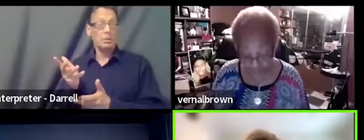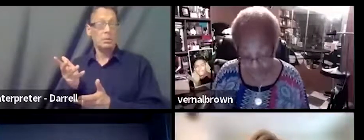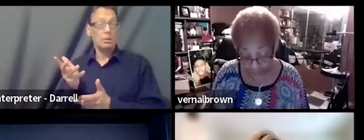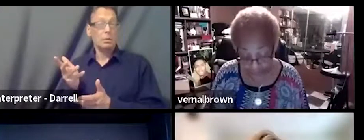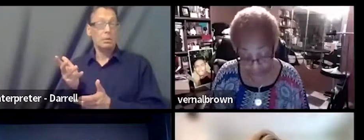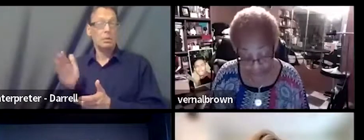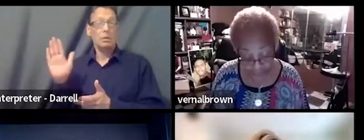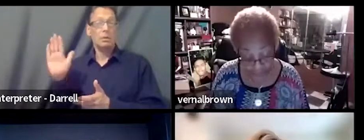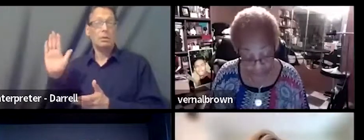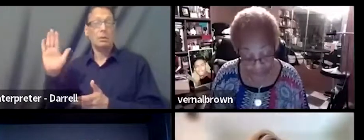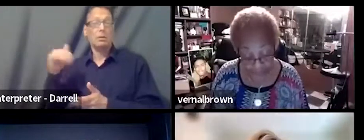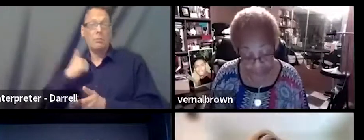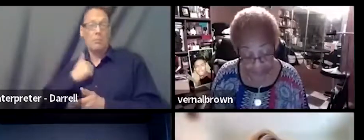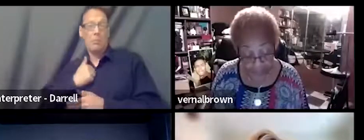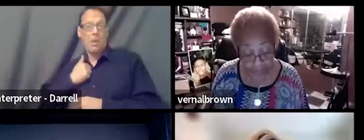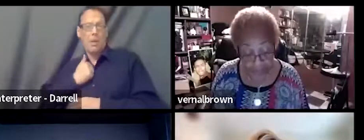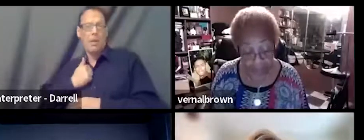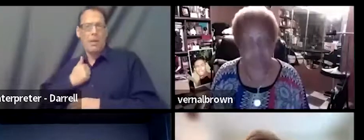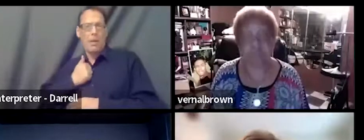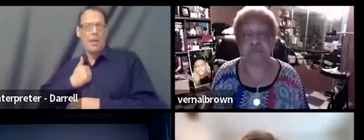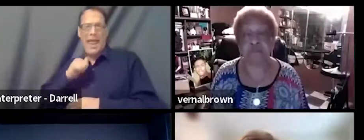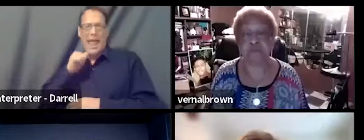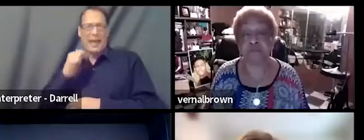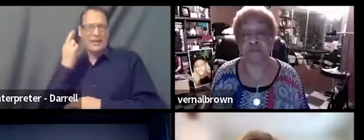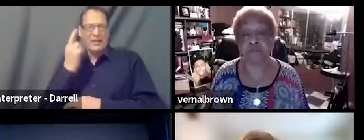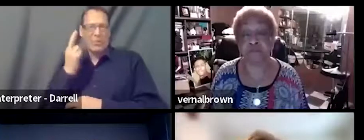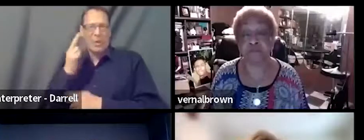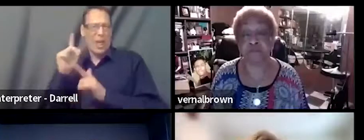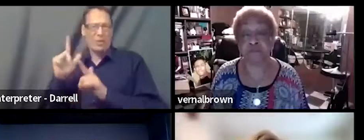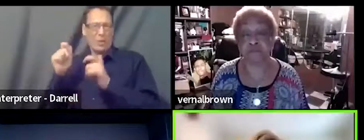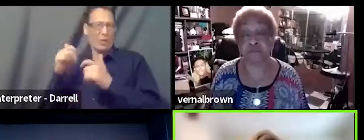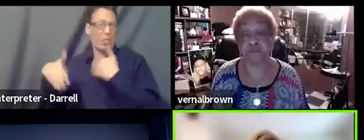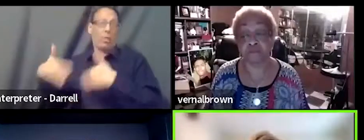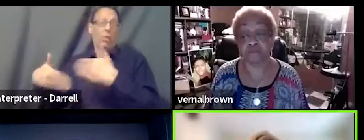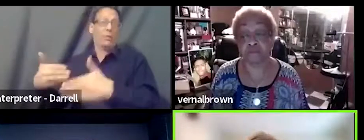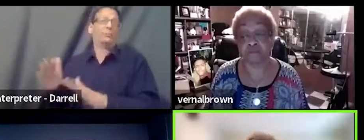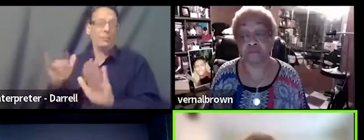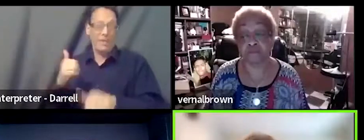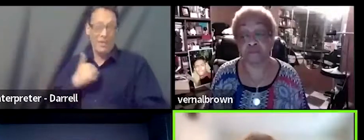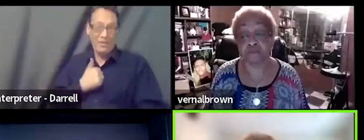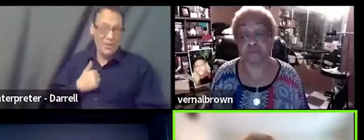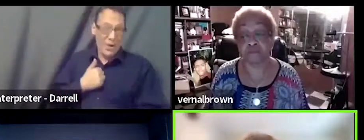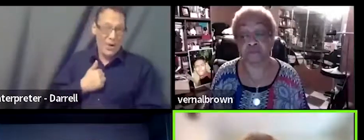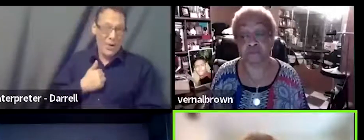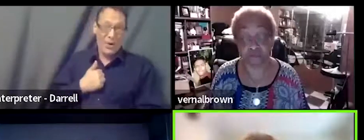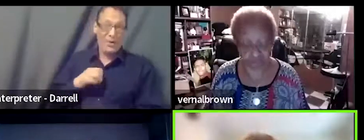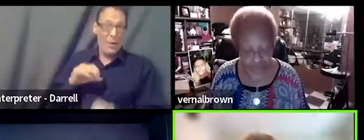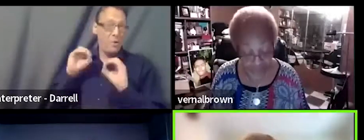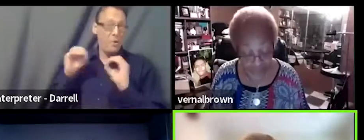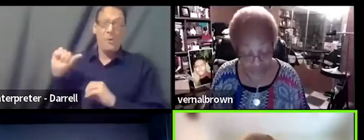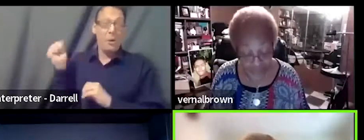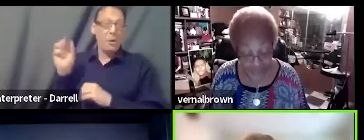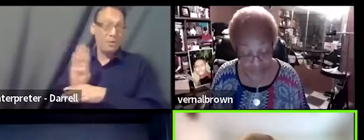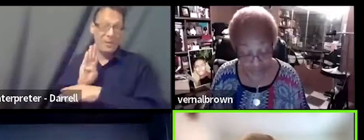I apologize, Chair. I didn't know this would go so quickly. Thank you. Okay. I have no unscheduled business. Thank